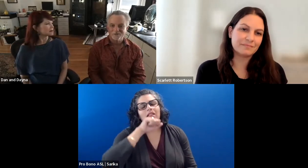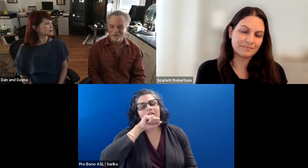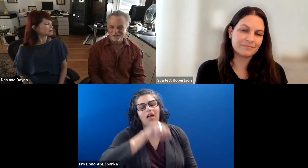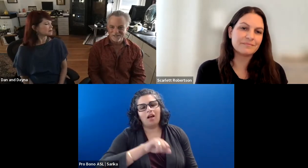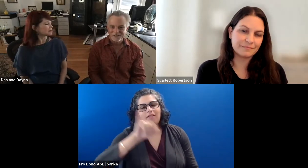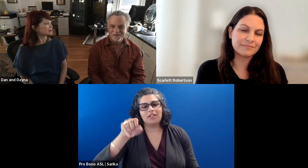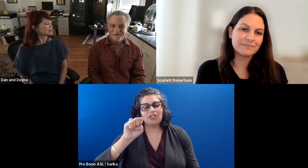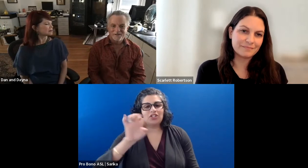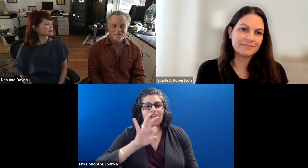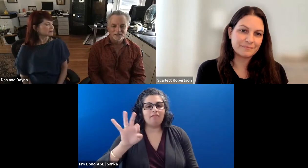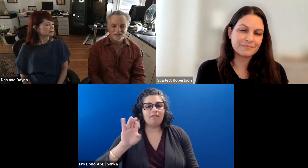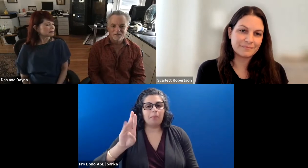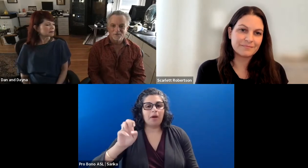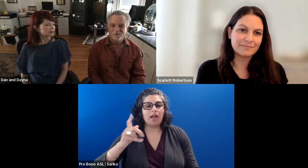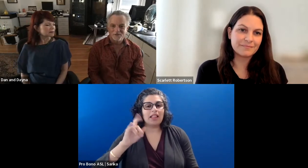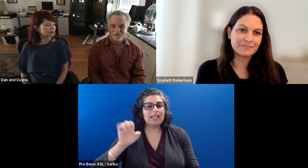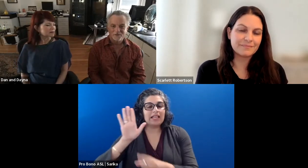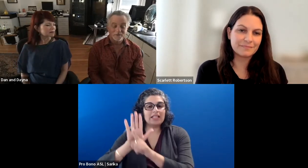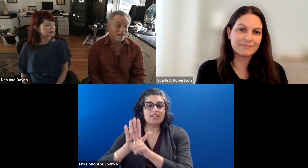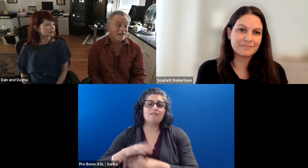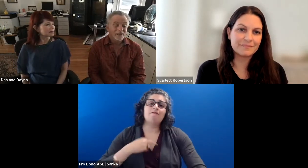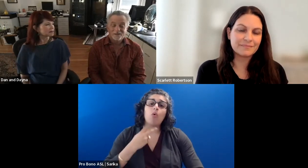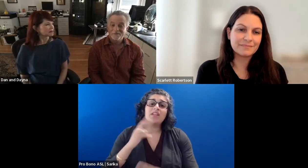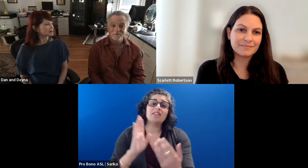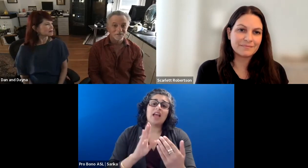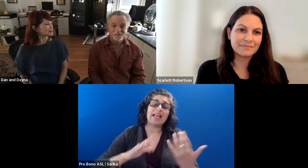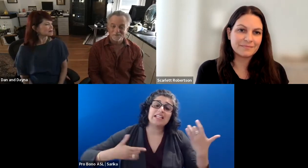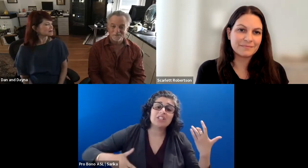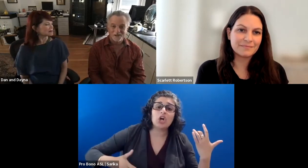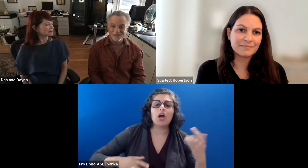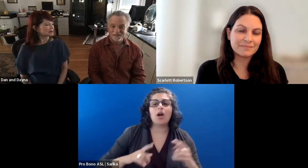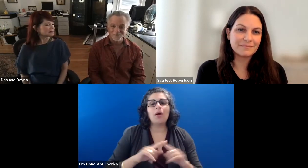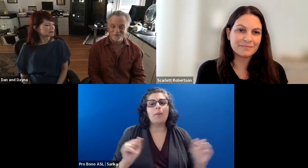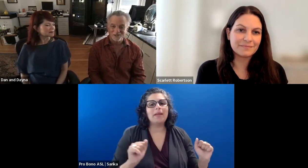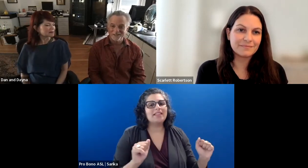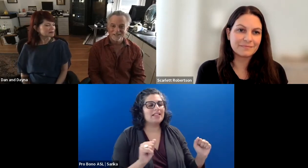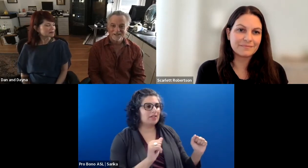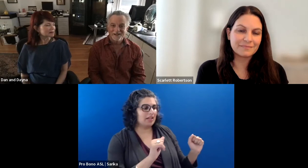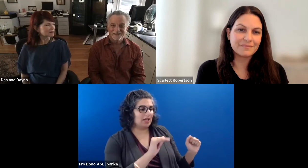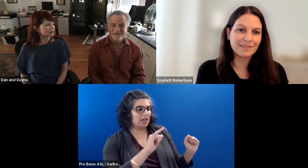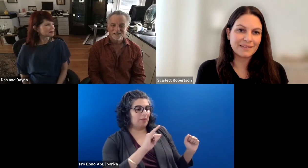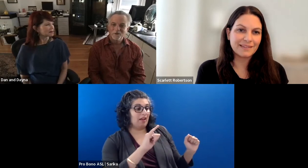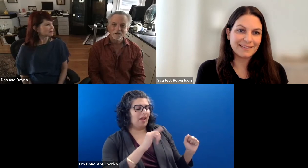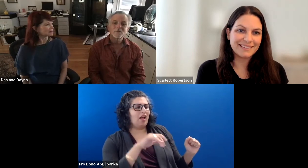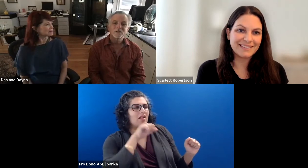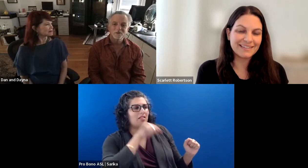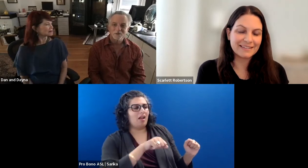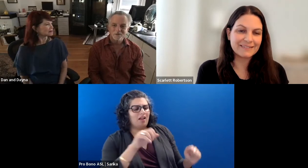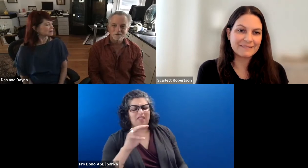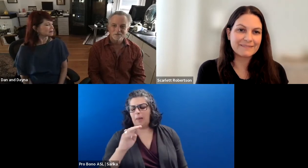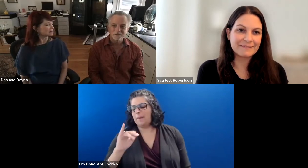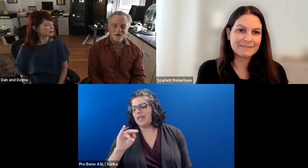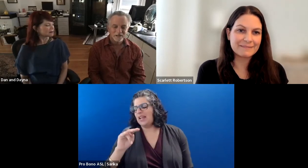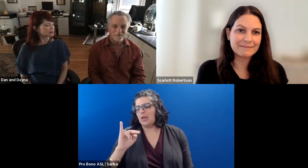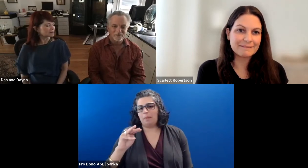guitar introduction. It's such a beautiful cover. But then again, I love the minimalism of John Cale's version. I think that's part of what you